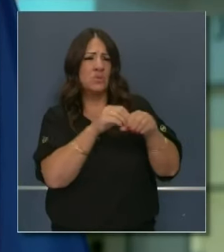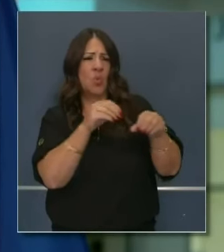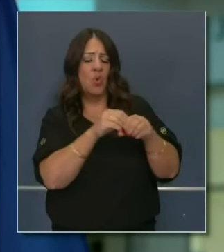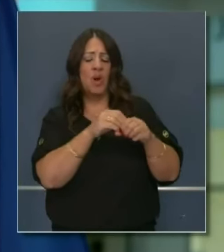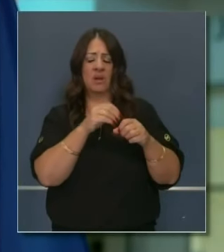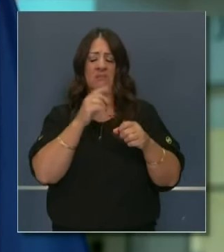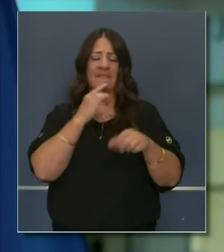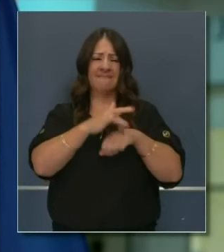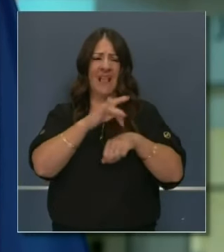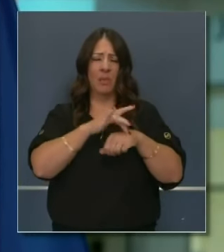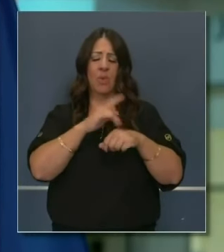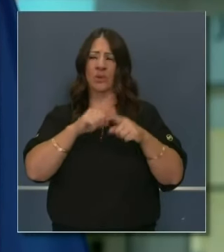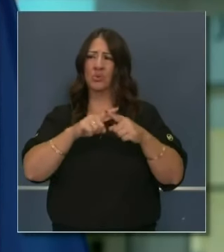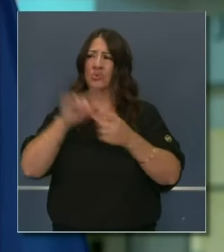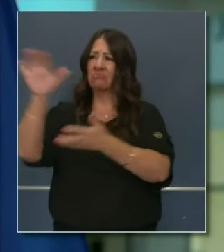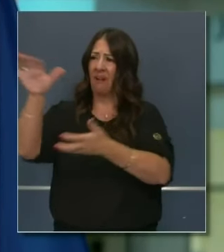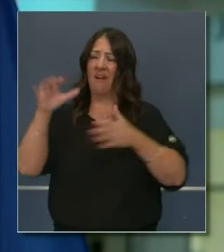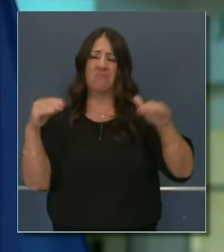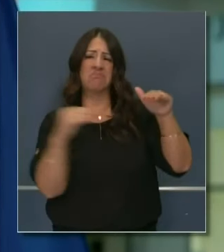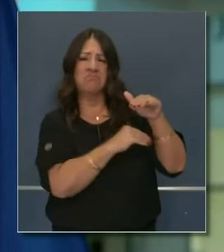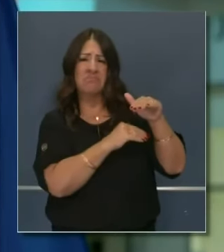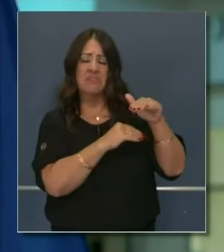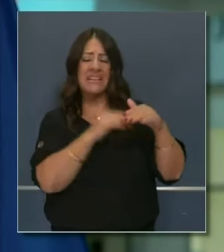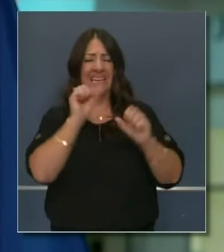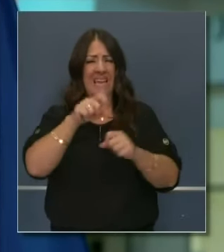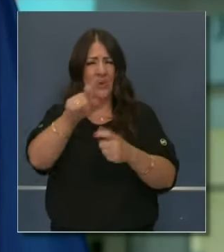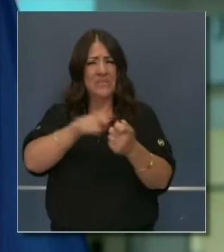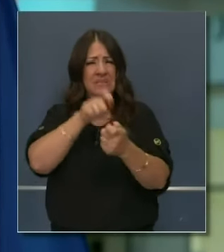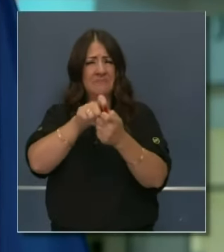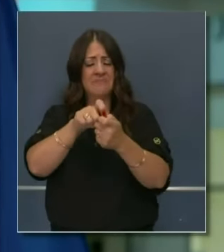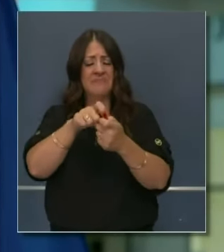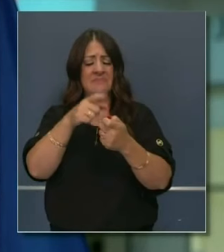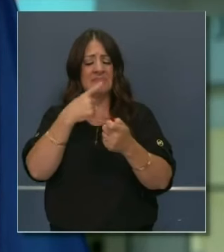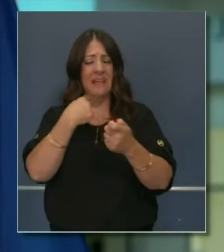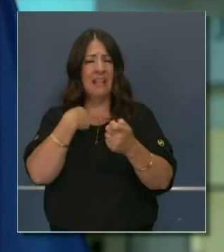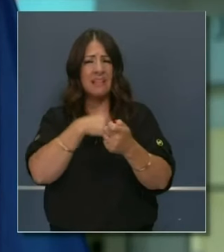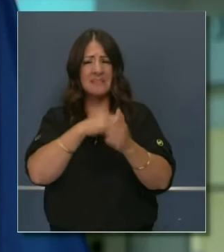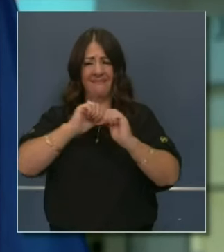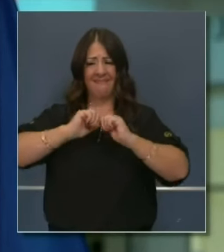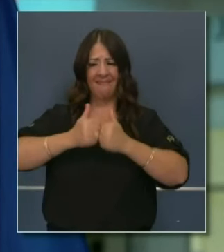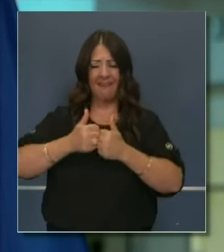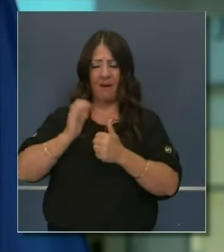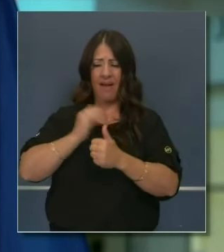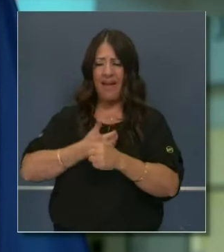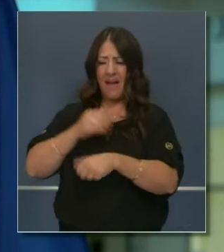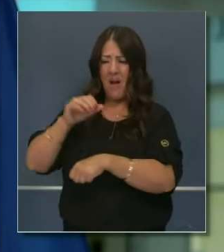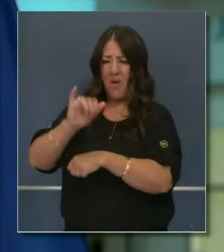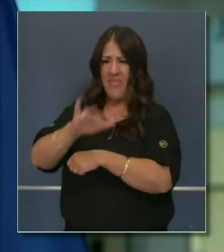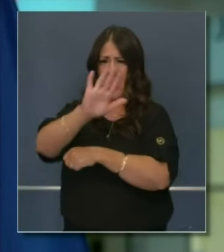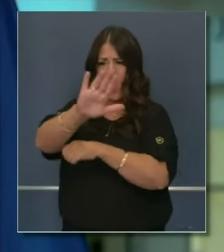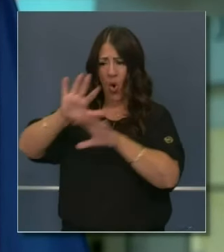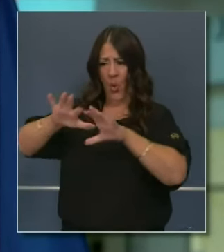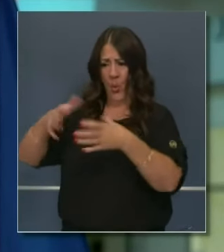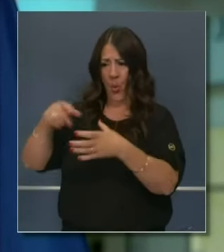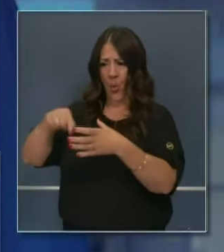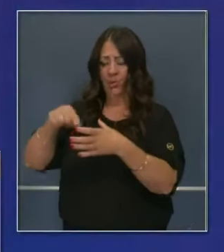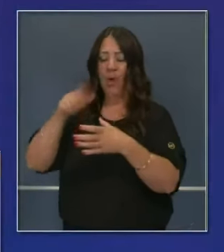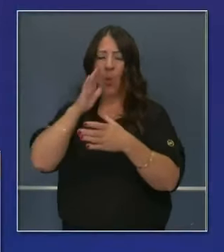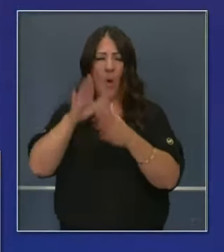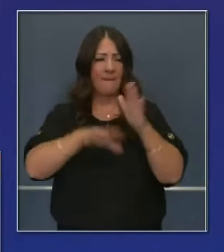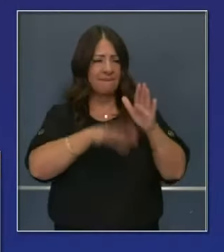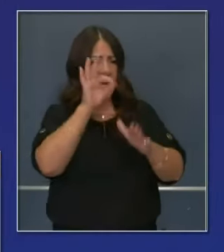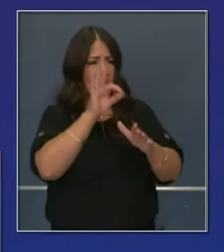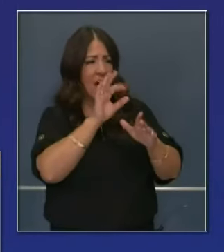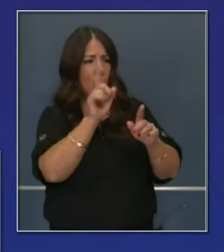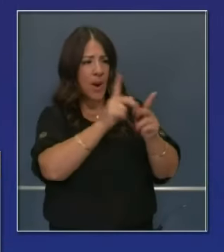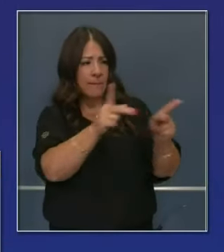on this earlier, but if you could get more specific on how exactly the COVID task force is looking into this. Yeah, I'll go back to a slide because I want to